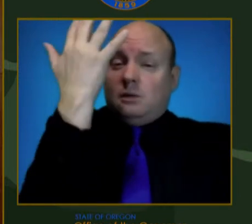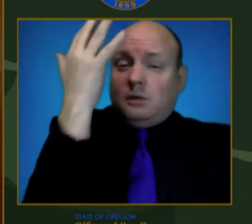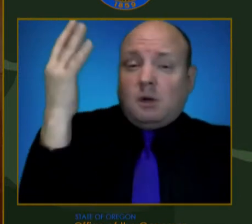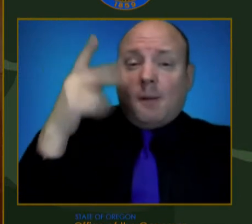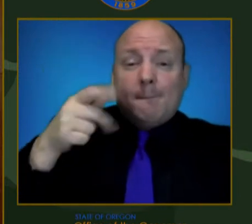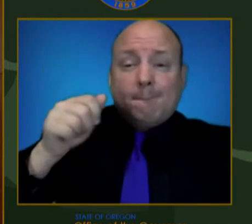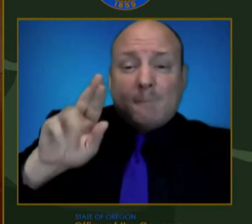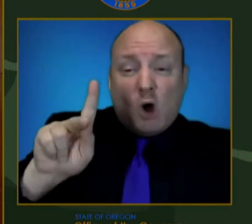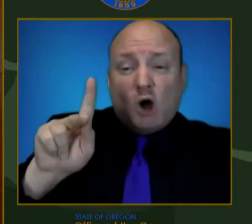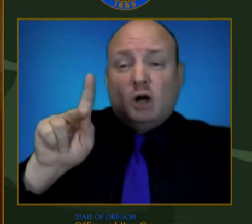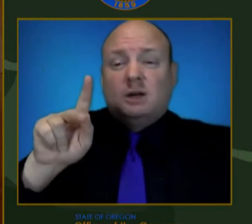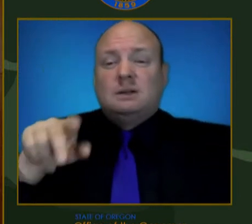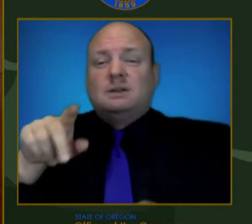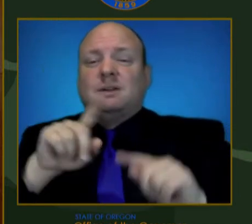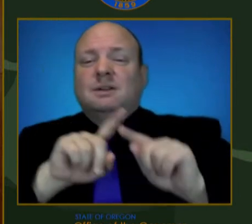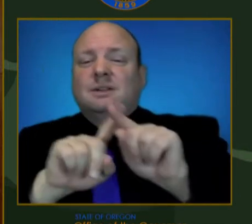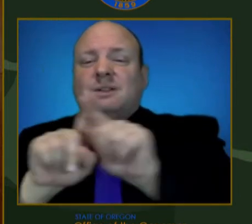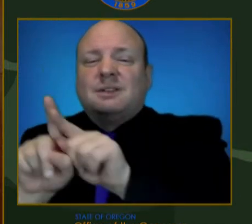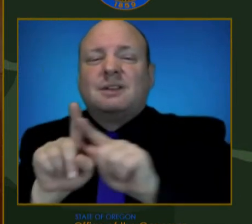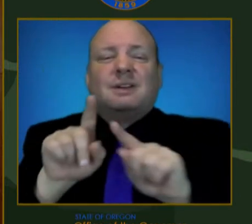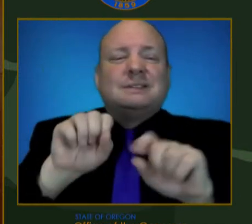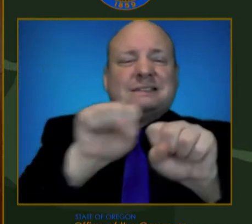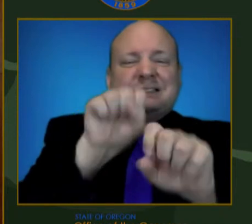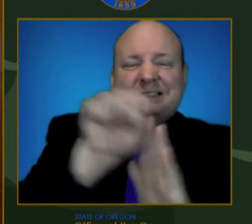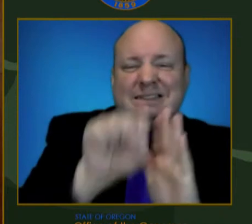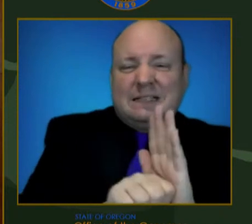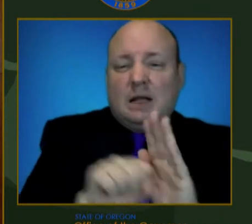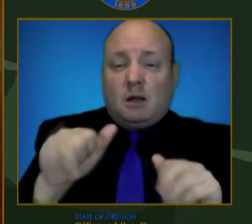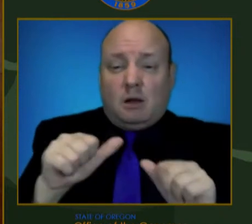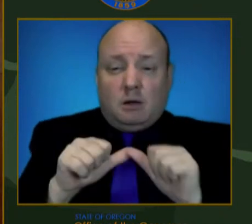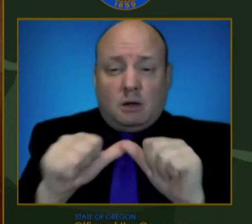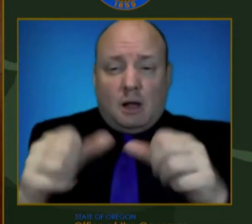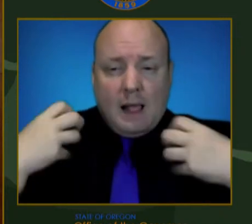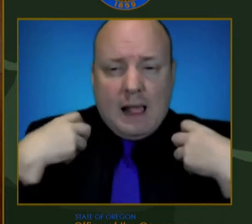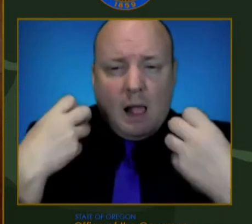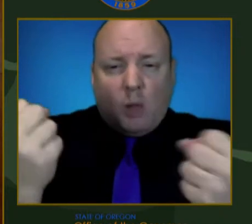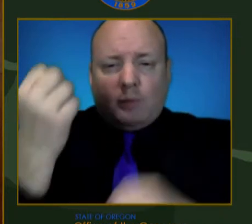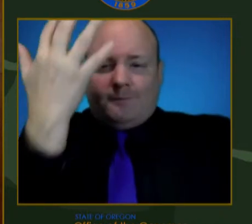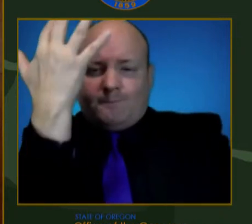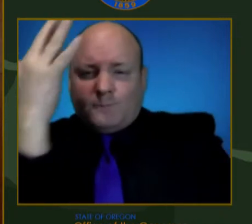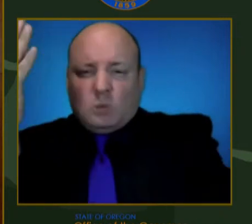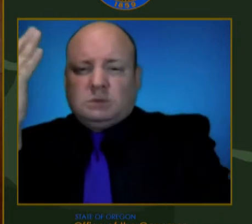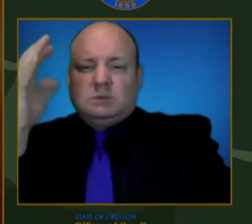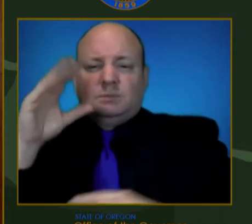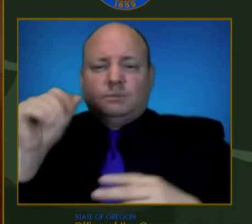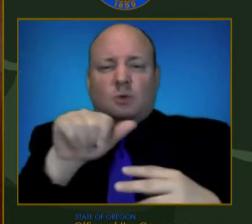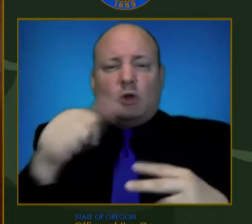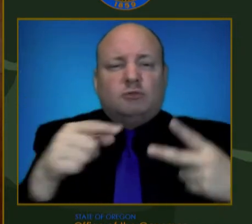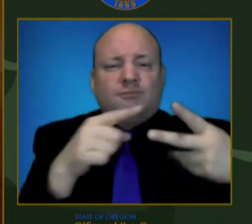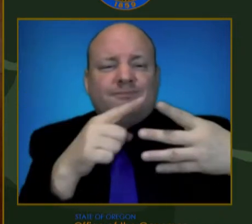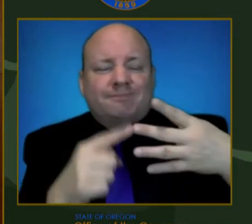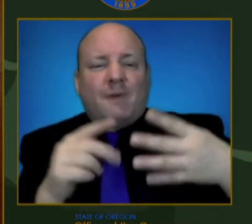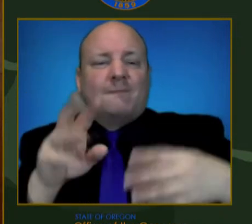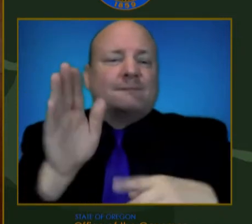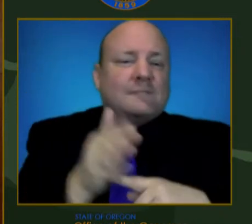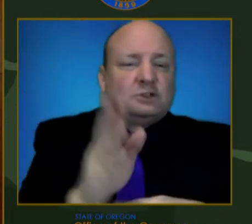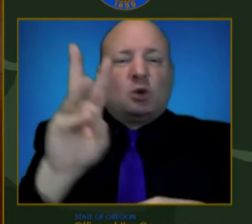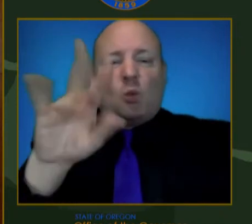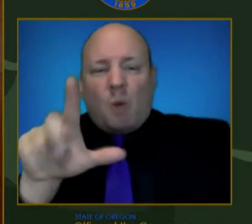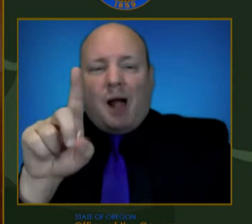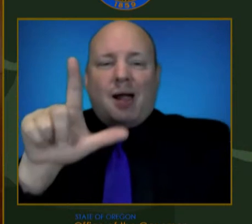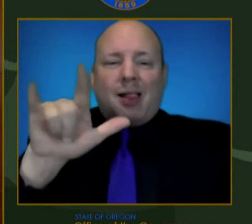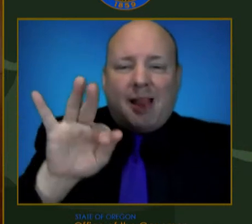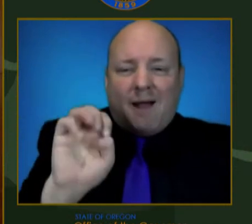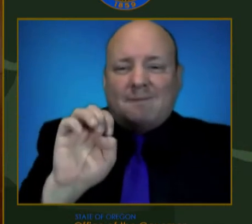that will ensure Oregon continues to have healthy forests, fish, and wildlife, as well as economic